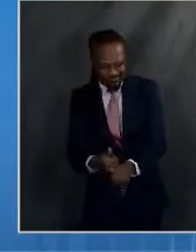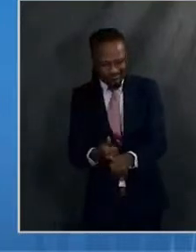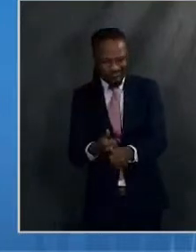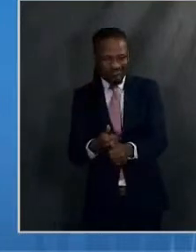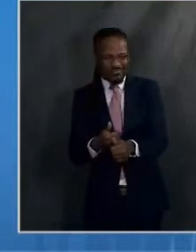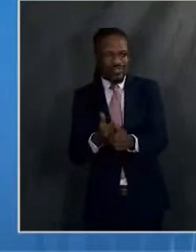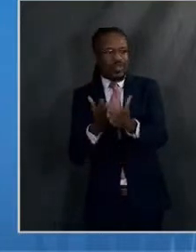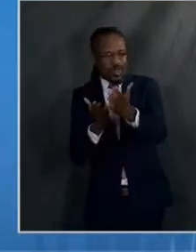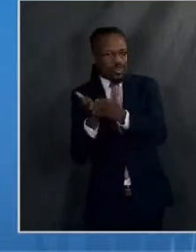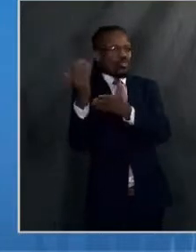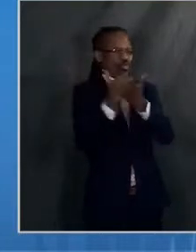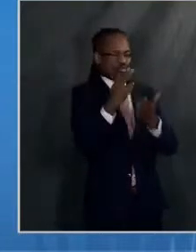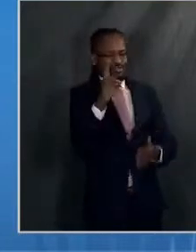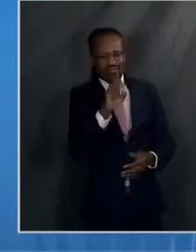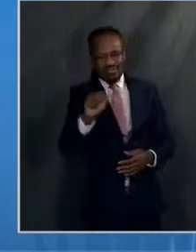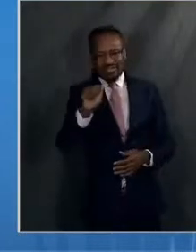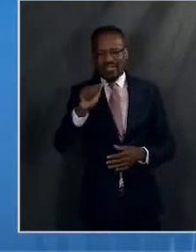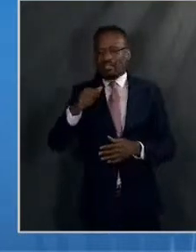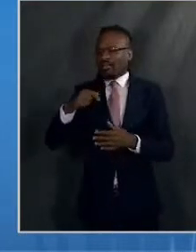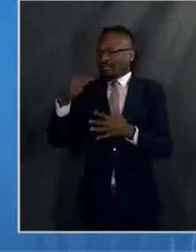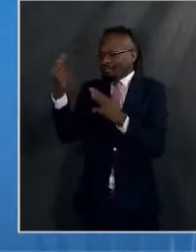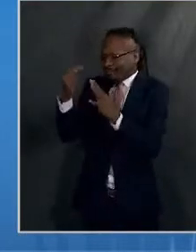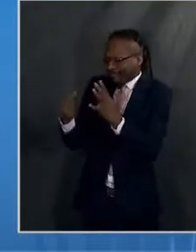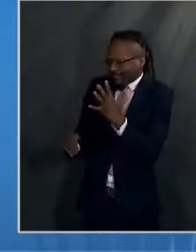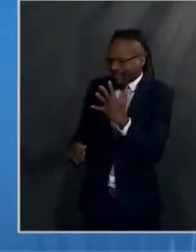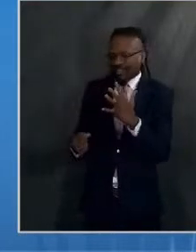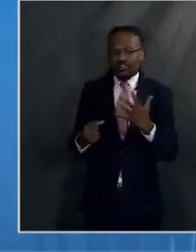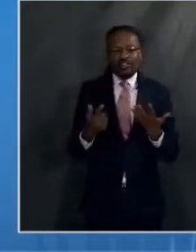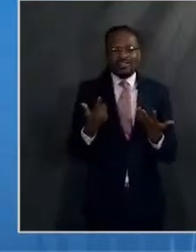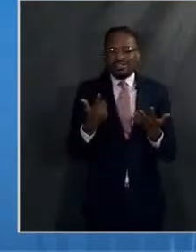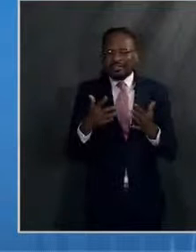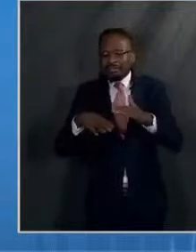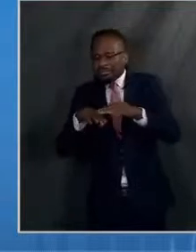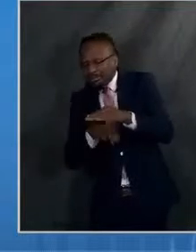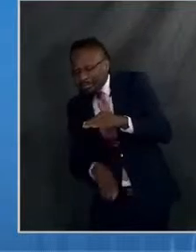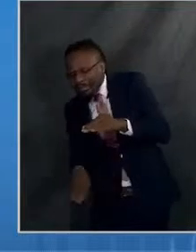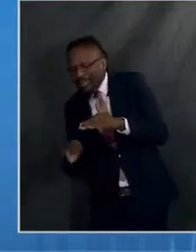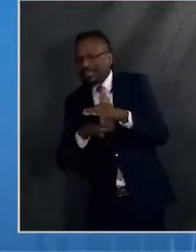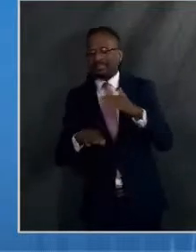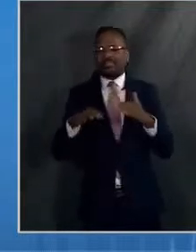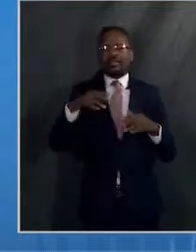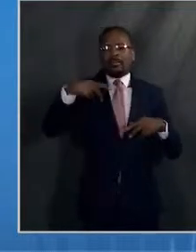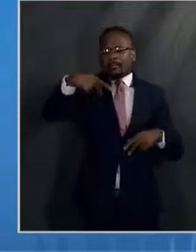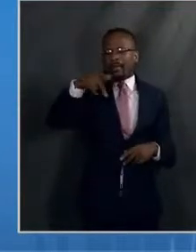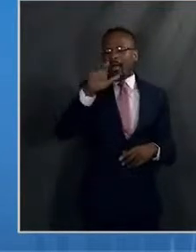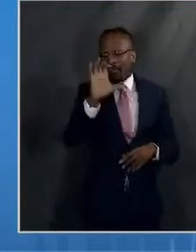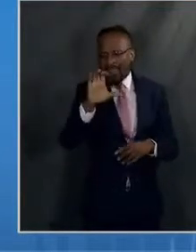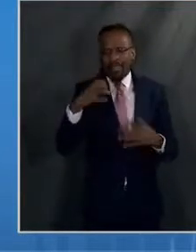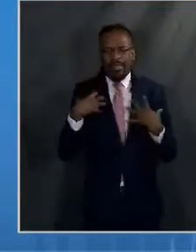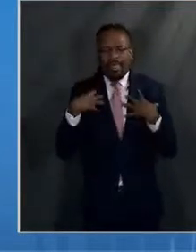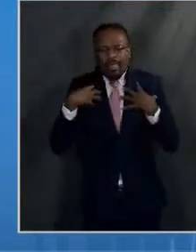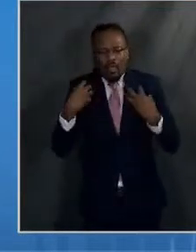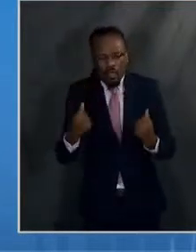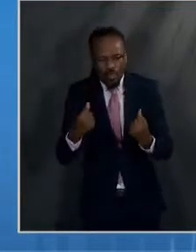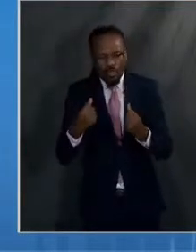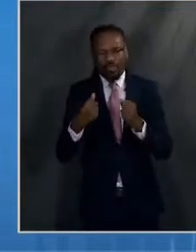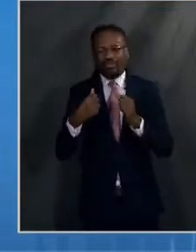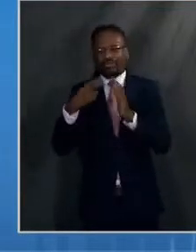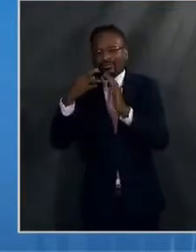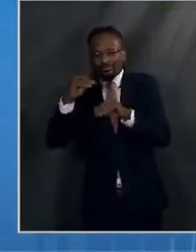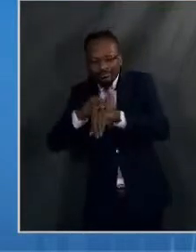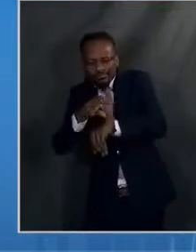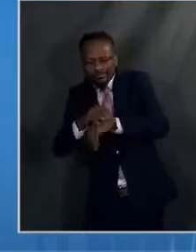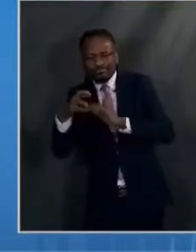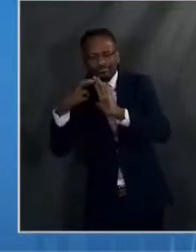country of the fundamental public health measures that are necessary to prevent the spread. And I believe that if